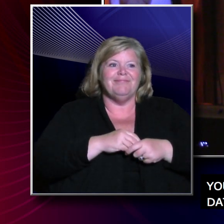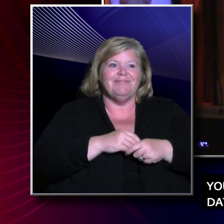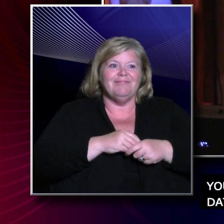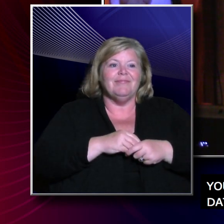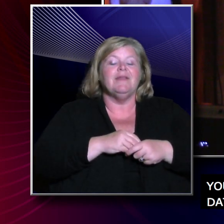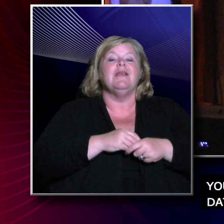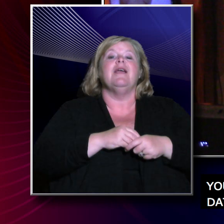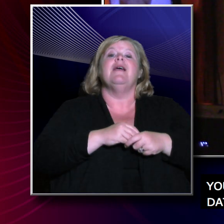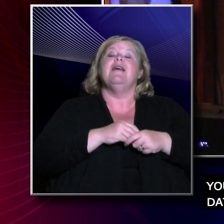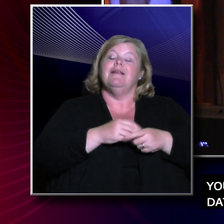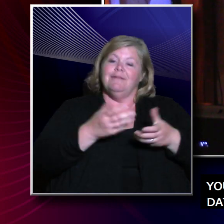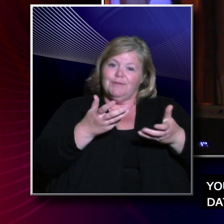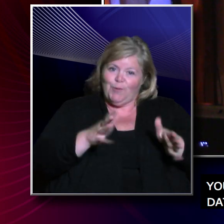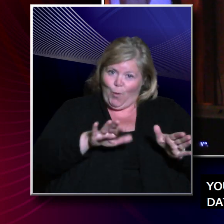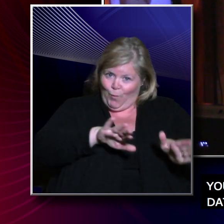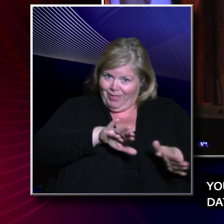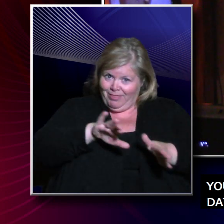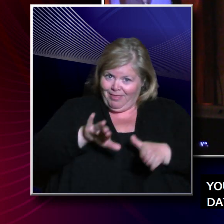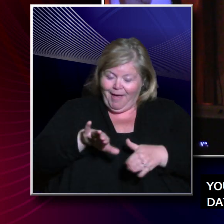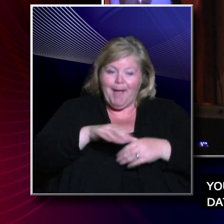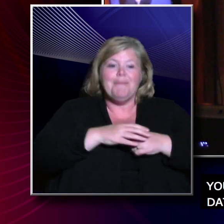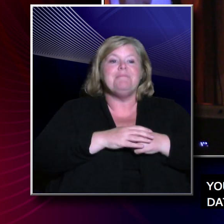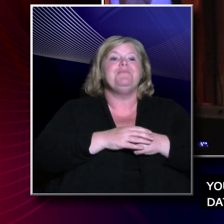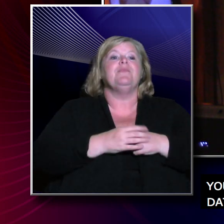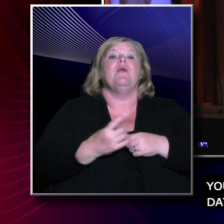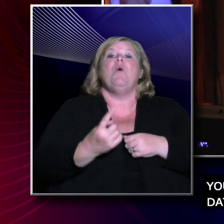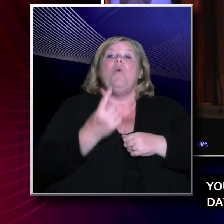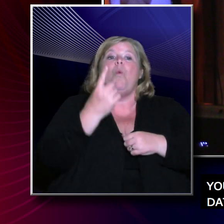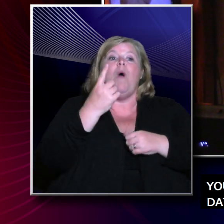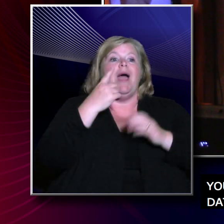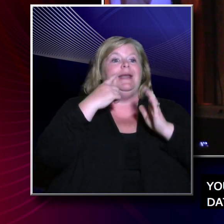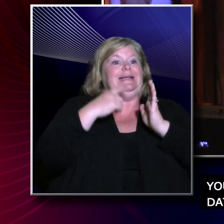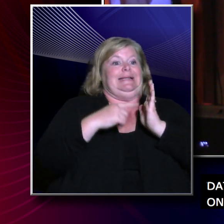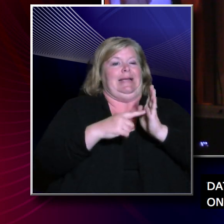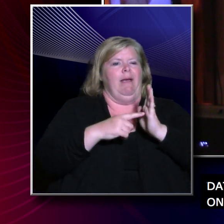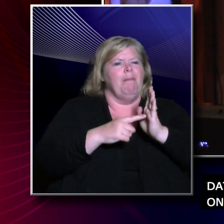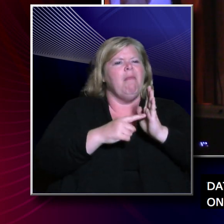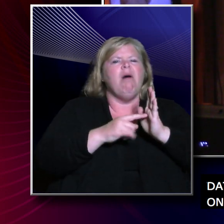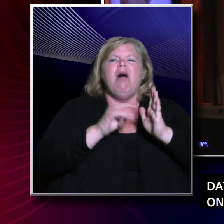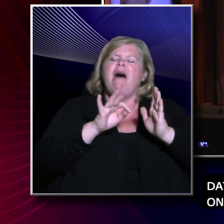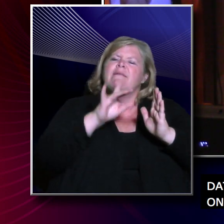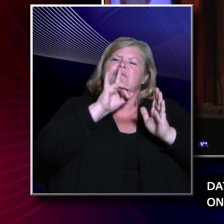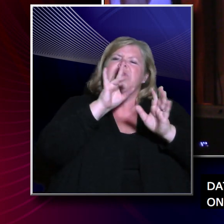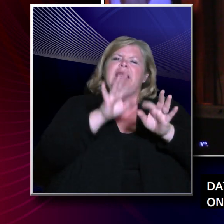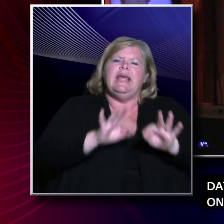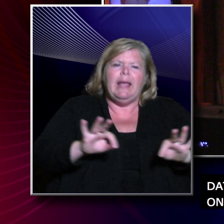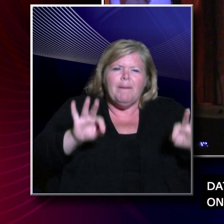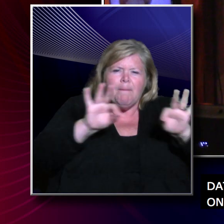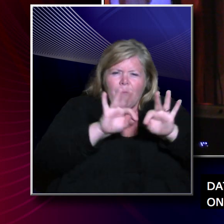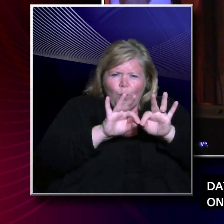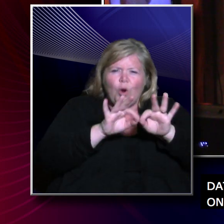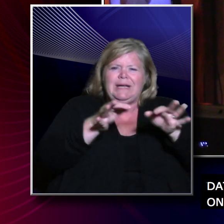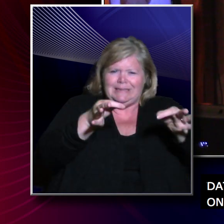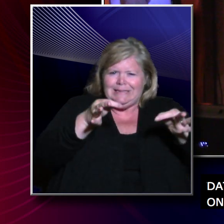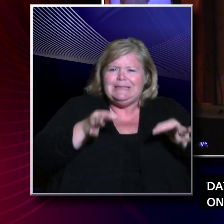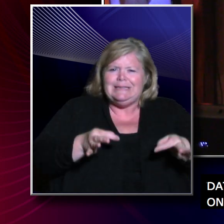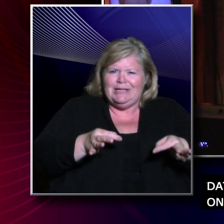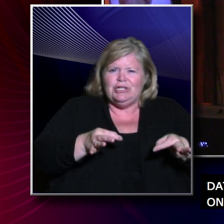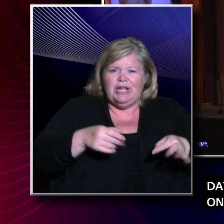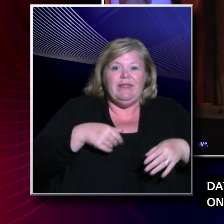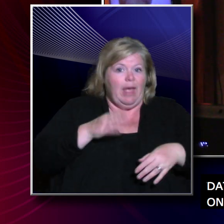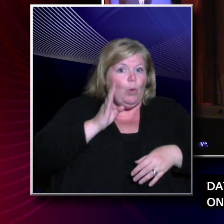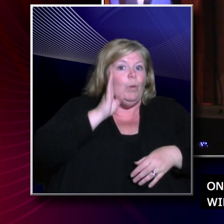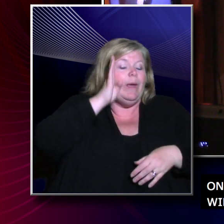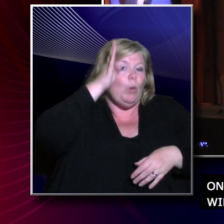So with that, one example of a really important decision that we will be